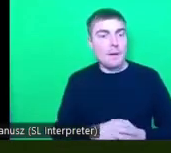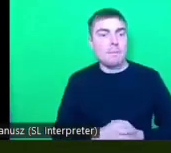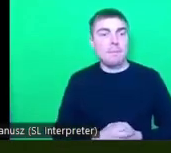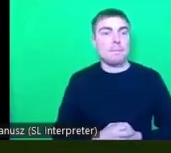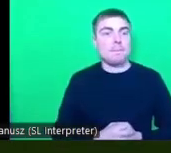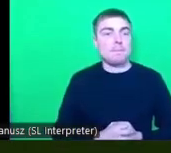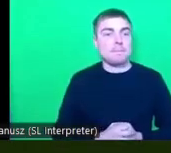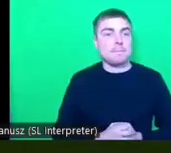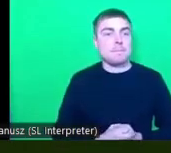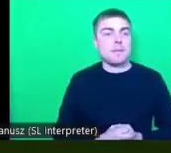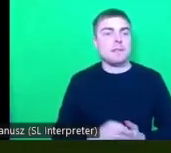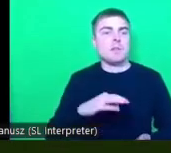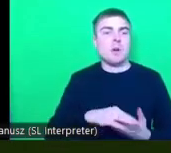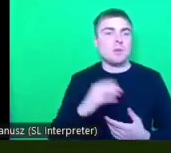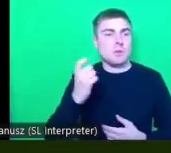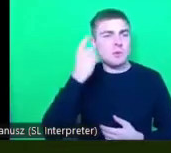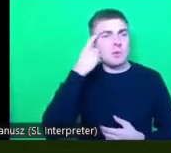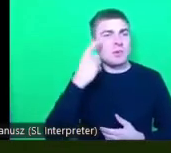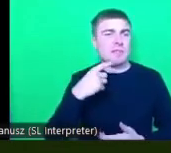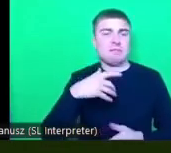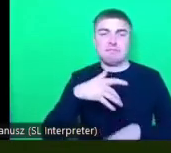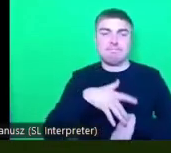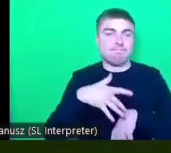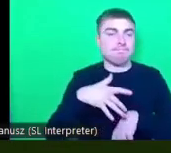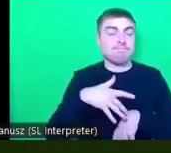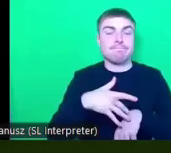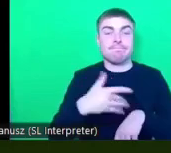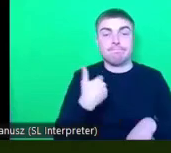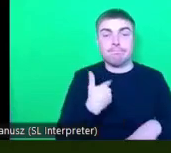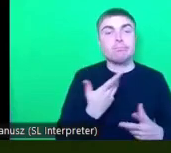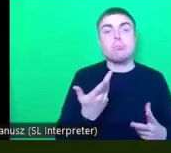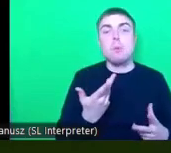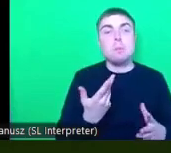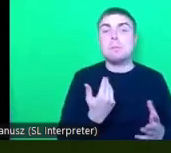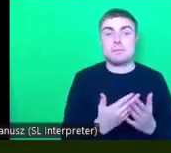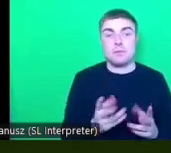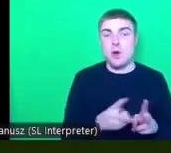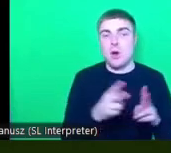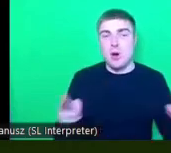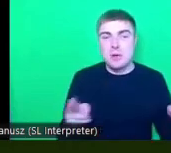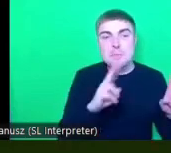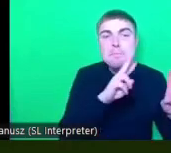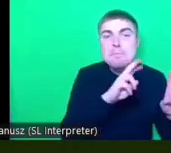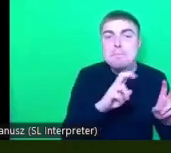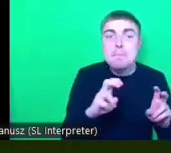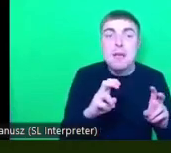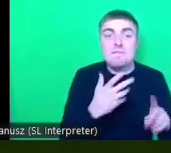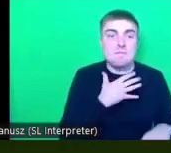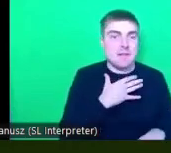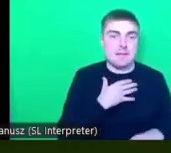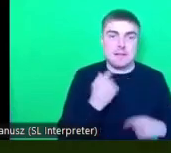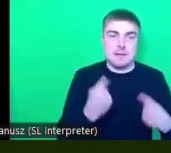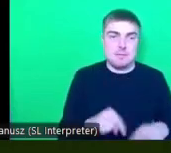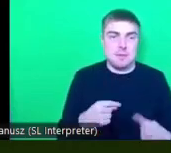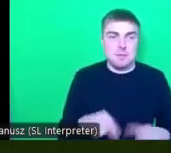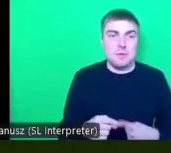within a 5-year period. So we have studied this in territories where we actually have had wolves